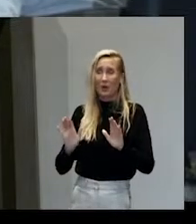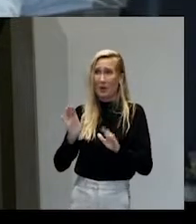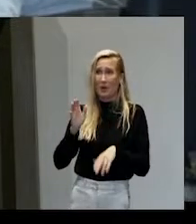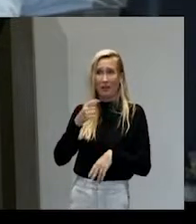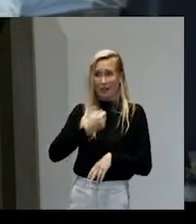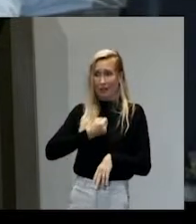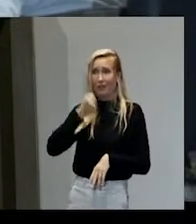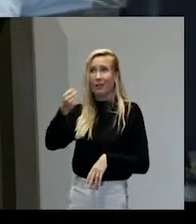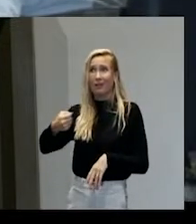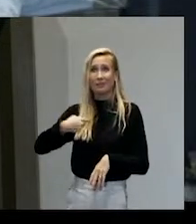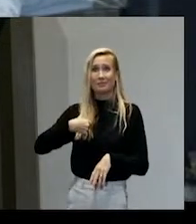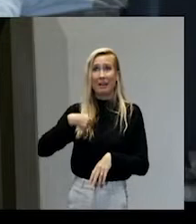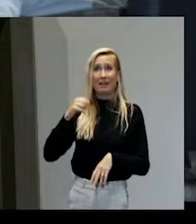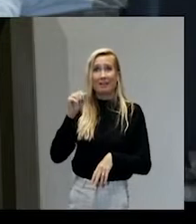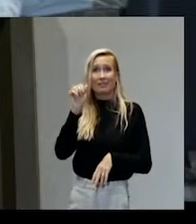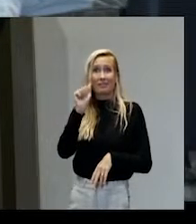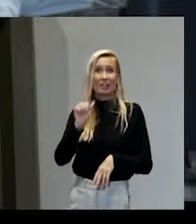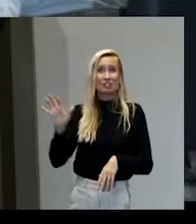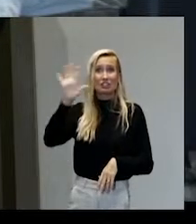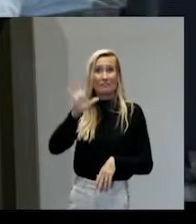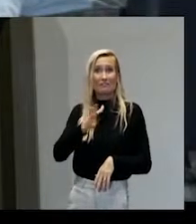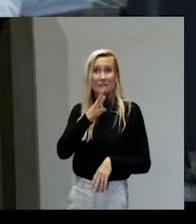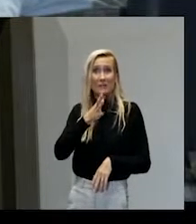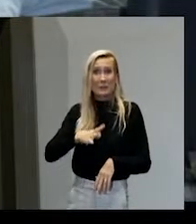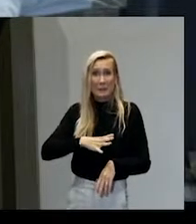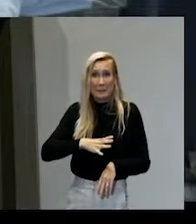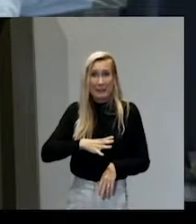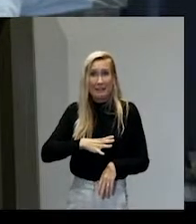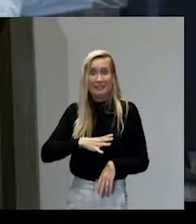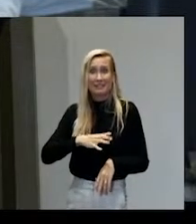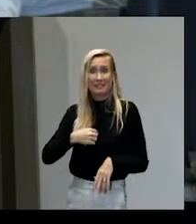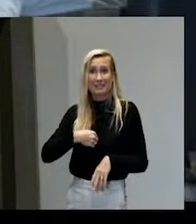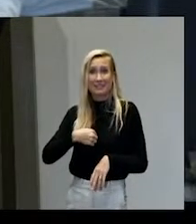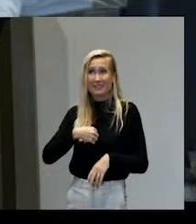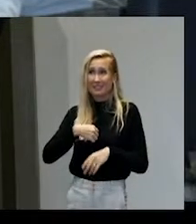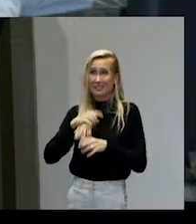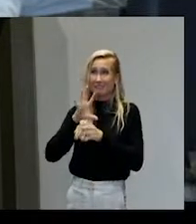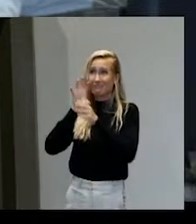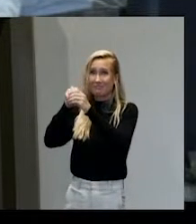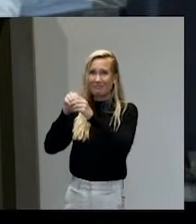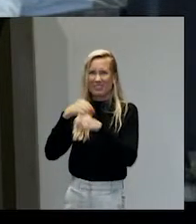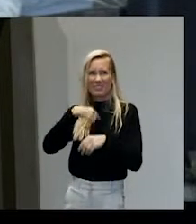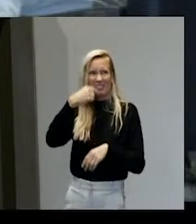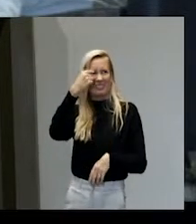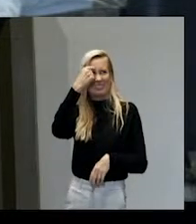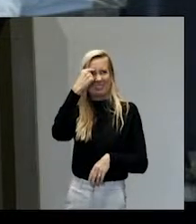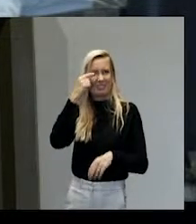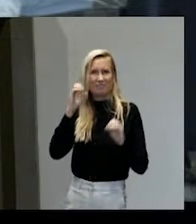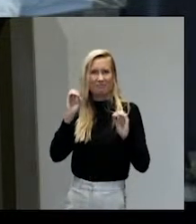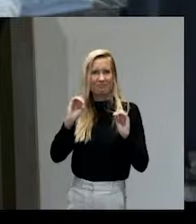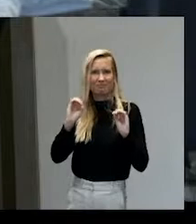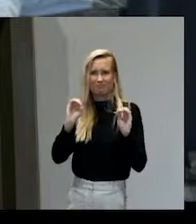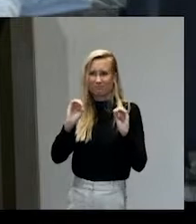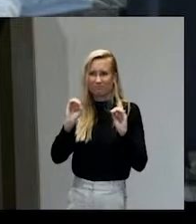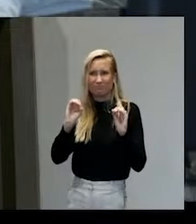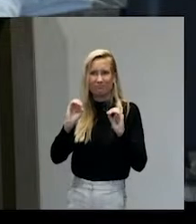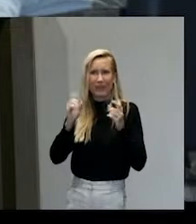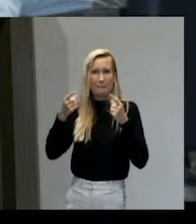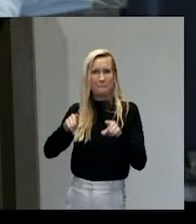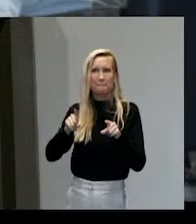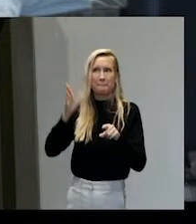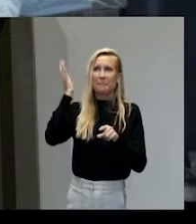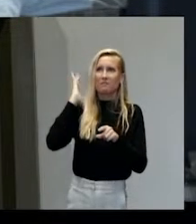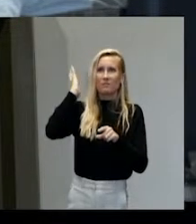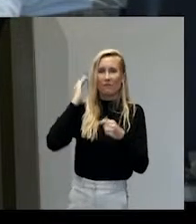I don't think there's ever been an Asian female character in the history of scripted work in entertainment. And so